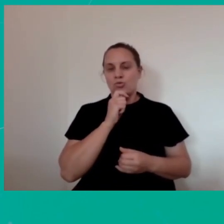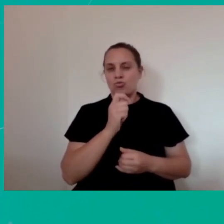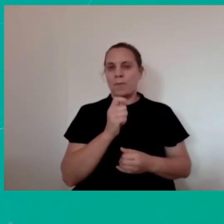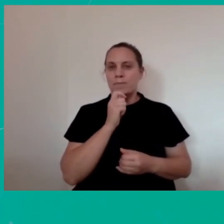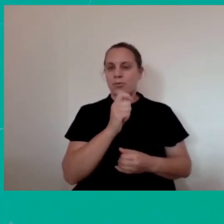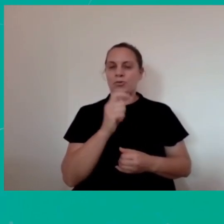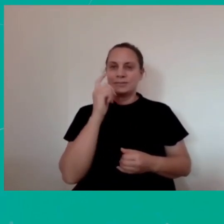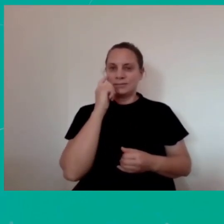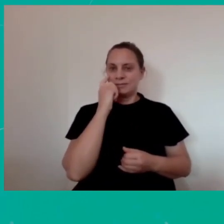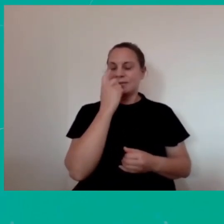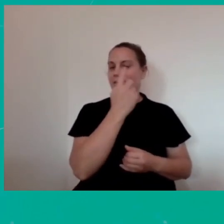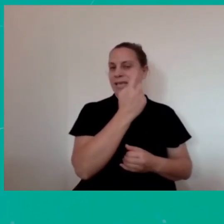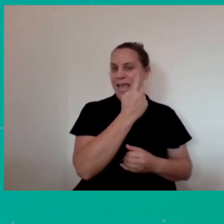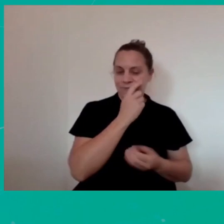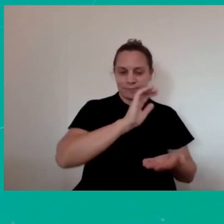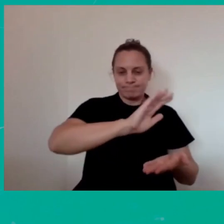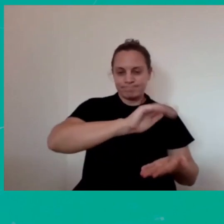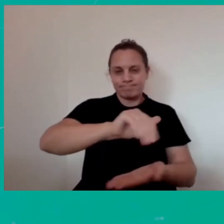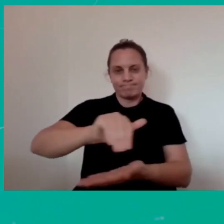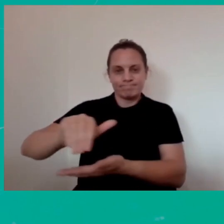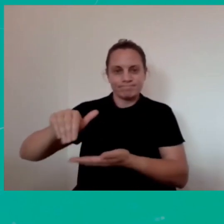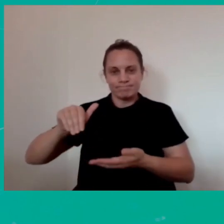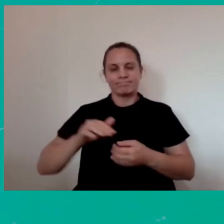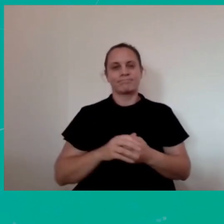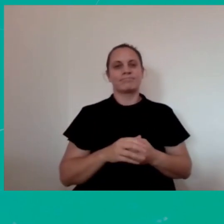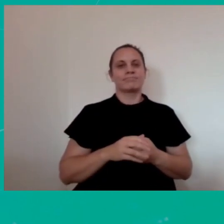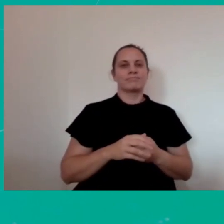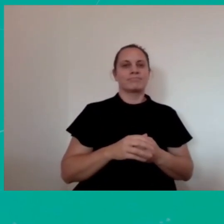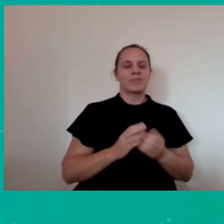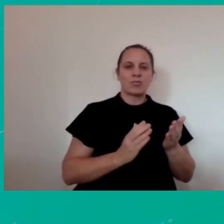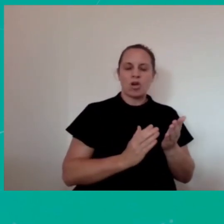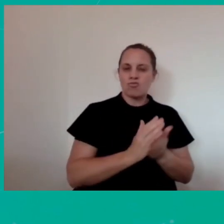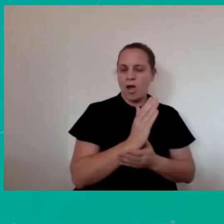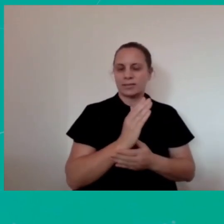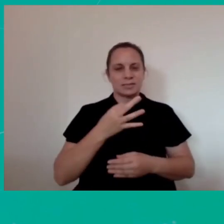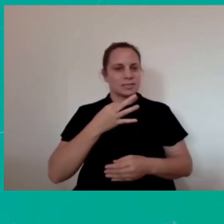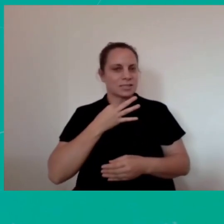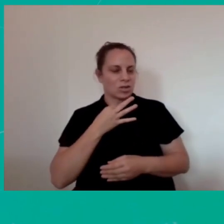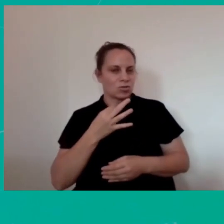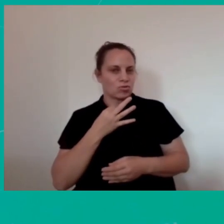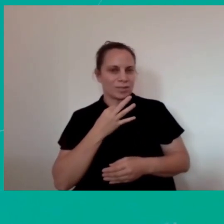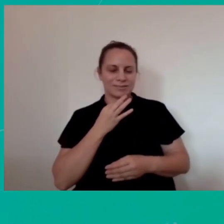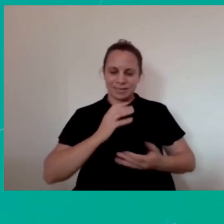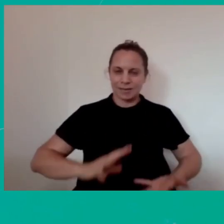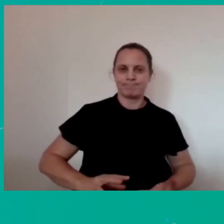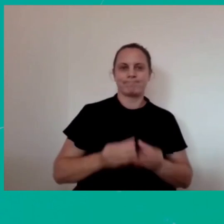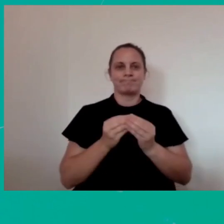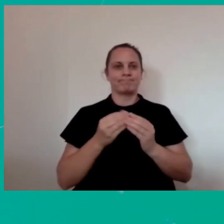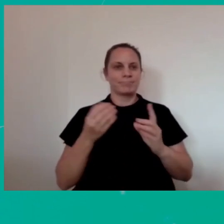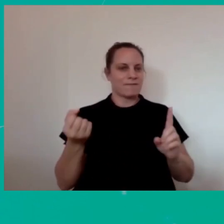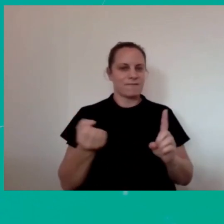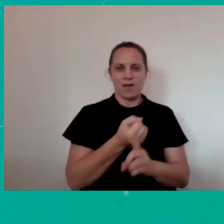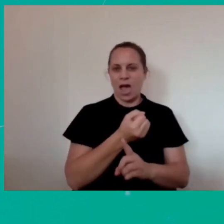available information on the rates, risks, and unique manifestations of violence and abuse experienced